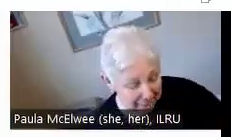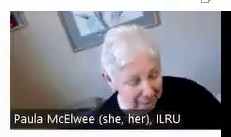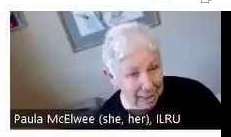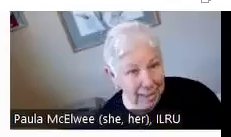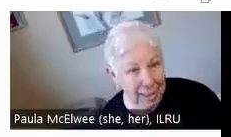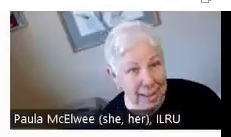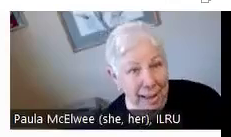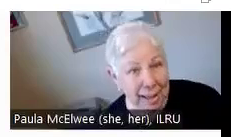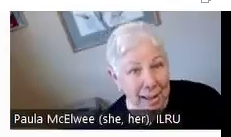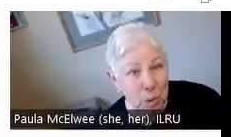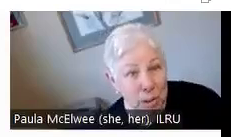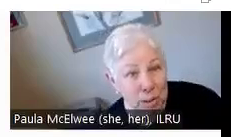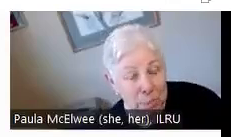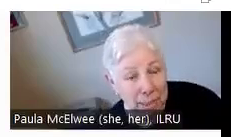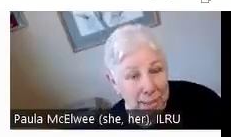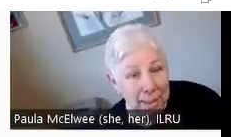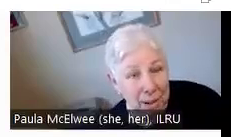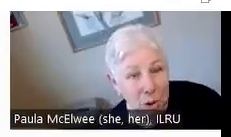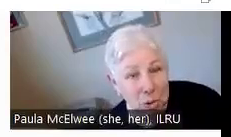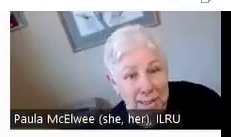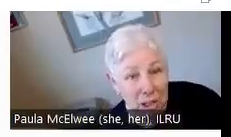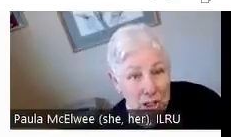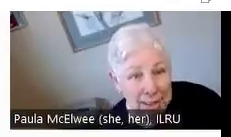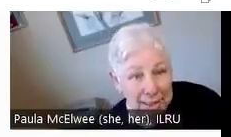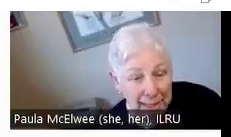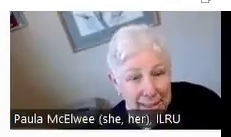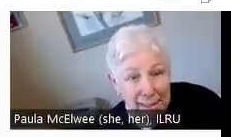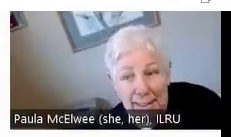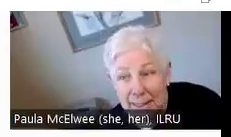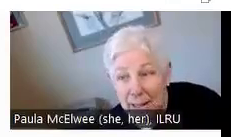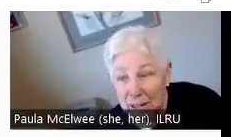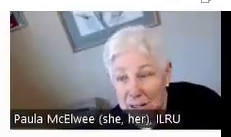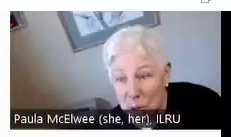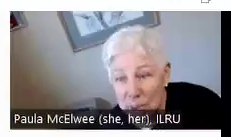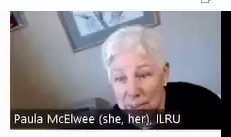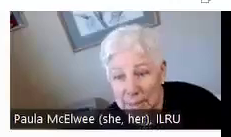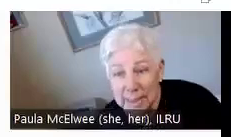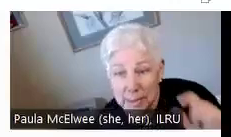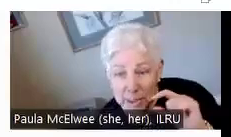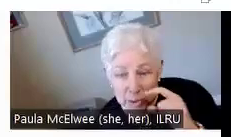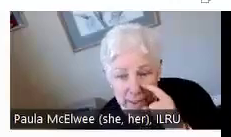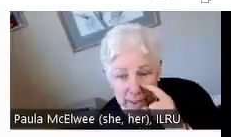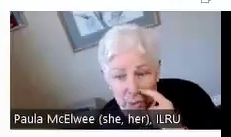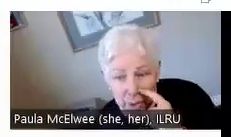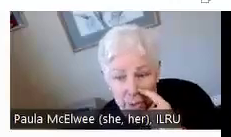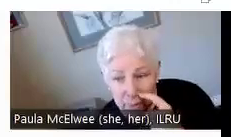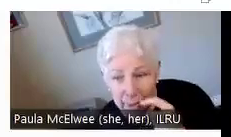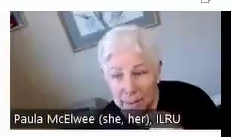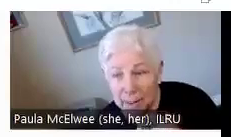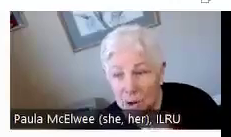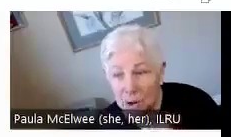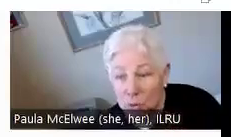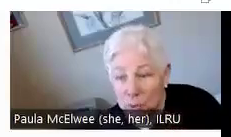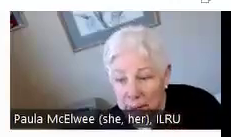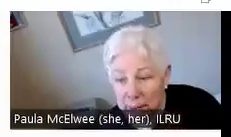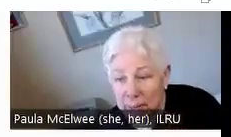Paula, and I'm going to be hosting the call today. I'll start with a little bit of training for you,